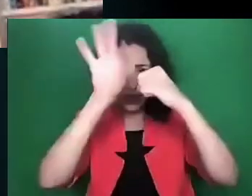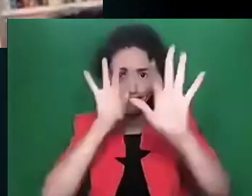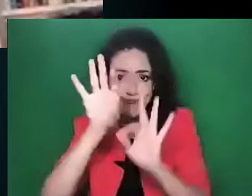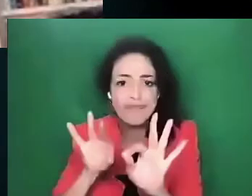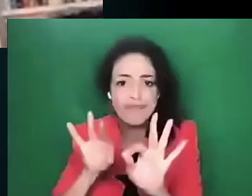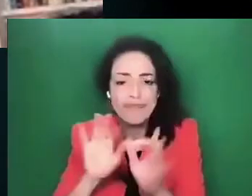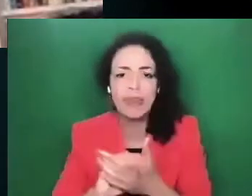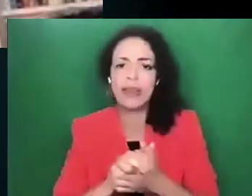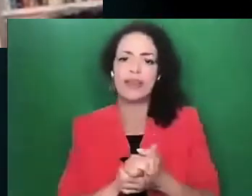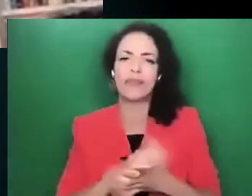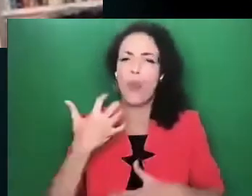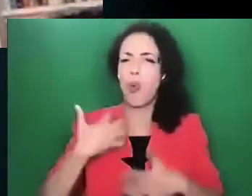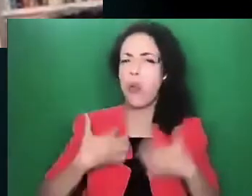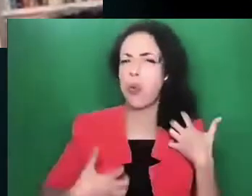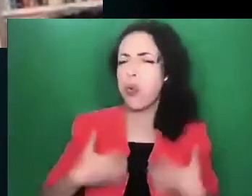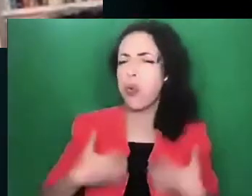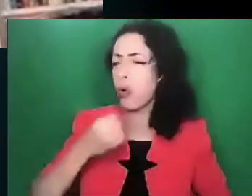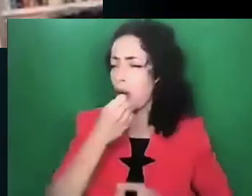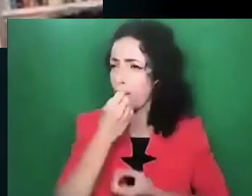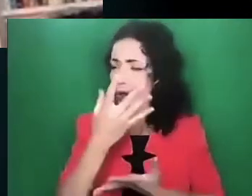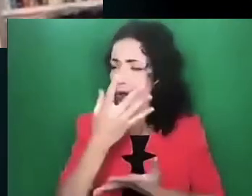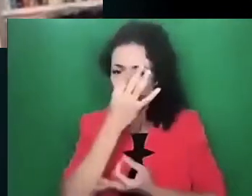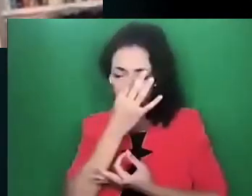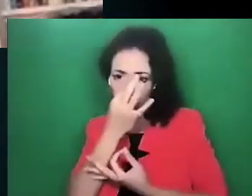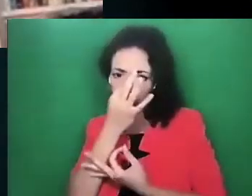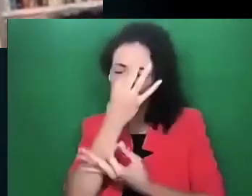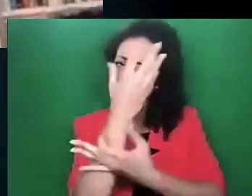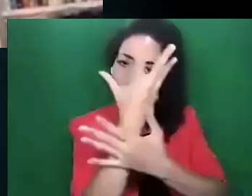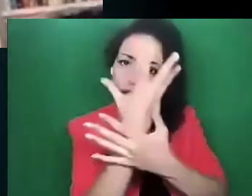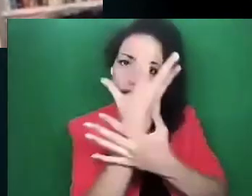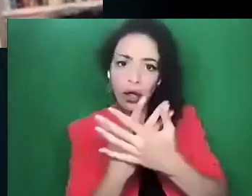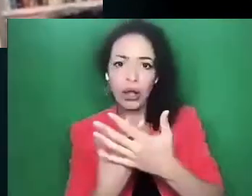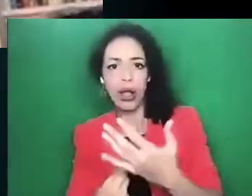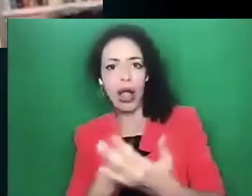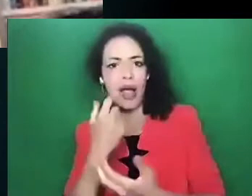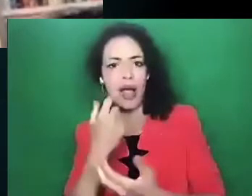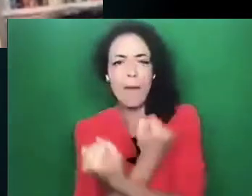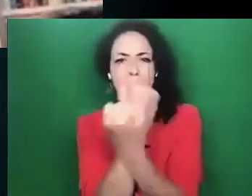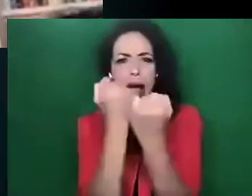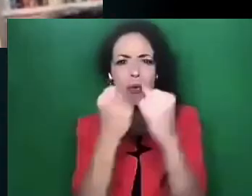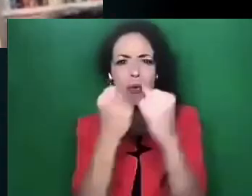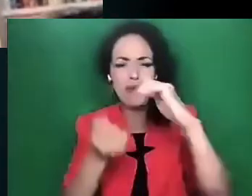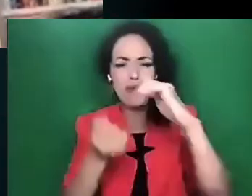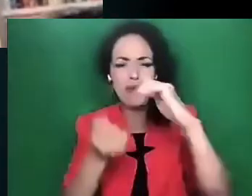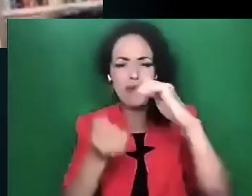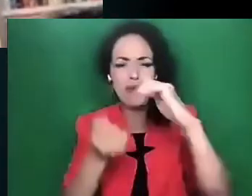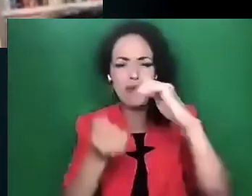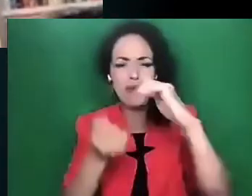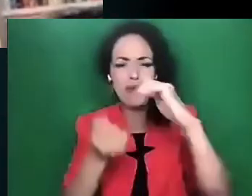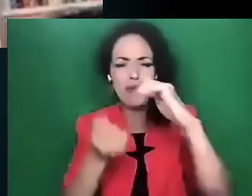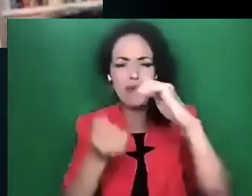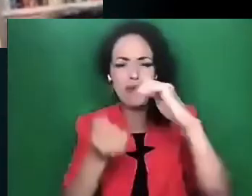beautiful, but also because of their powerful underlying narrative that is so apposite to the theme of Against